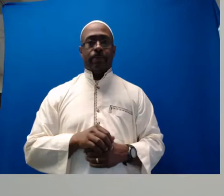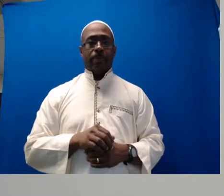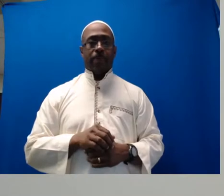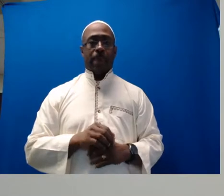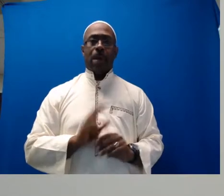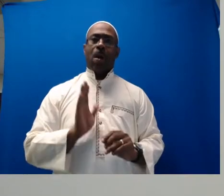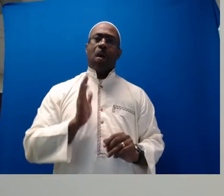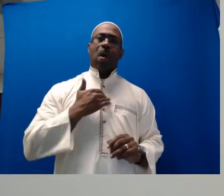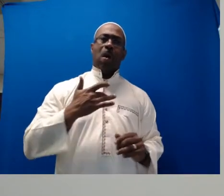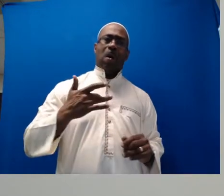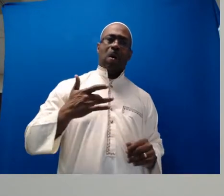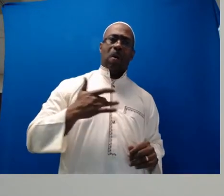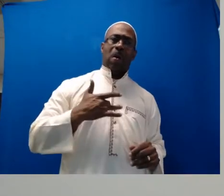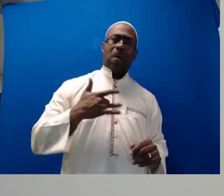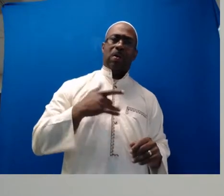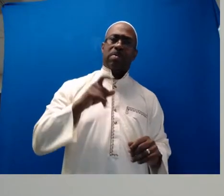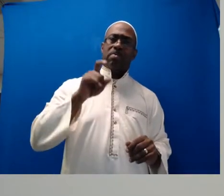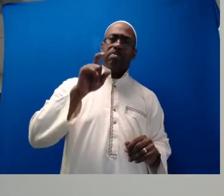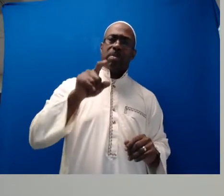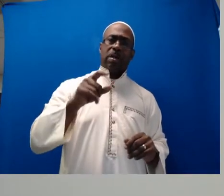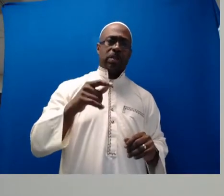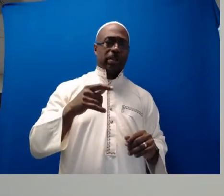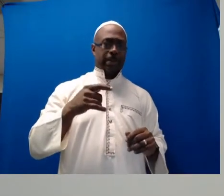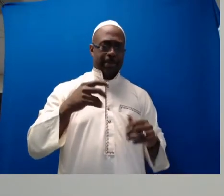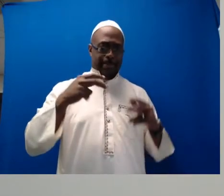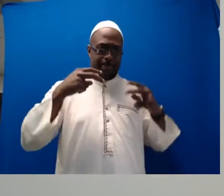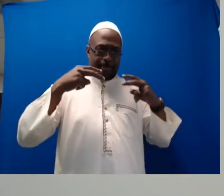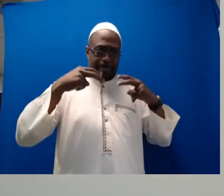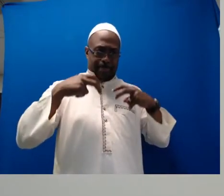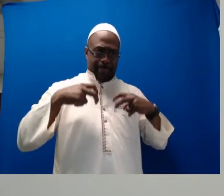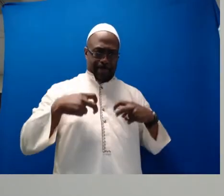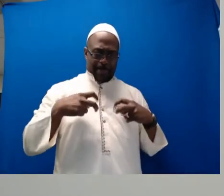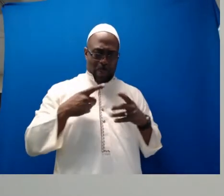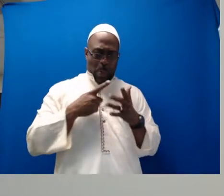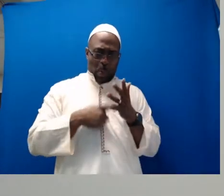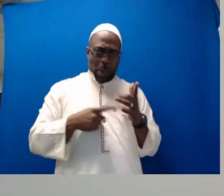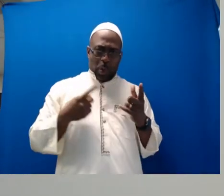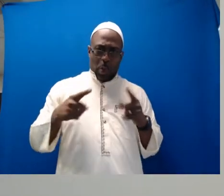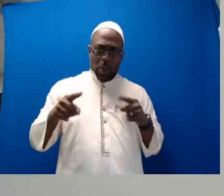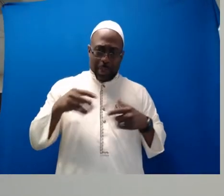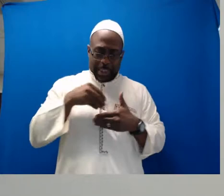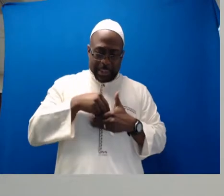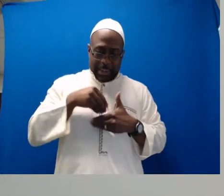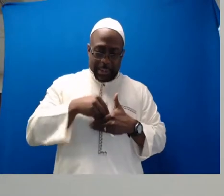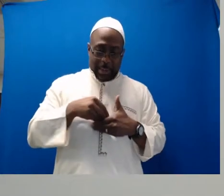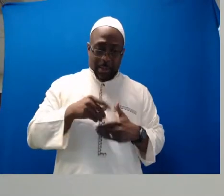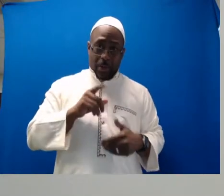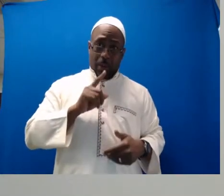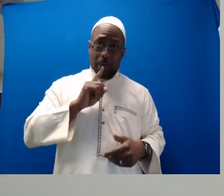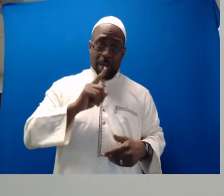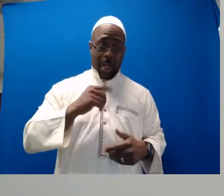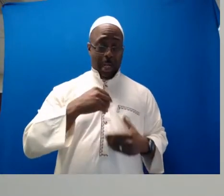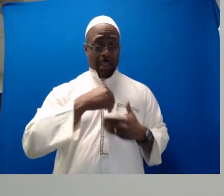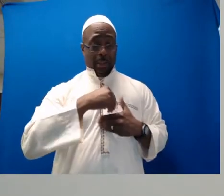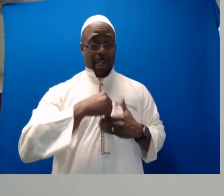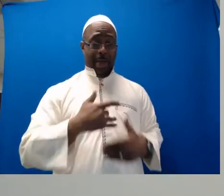Check our hearts. What is it that's really taking place in there? Do I feel something negative?